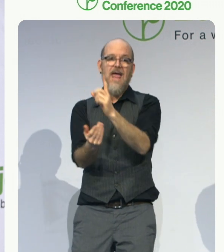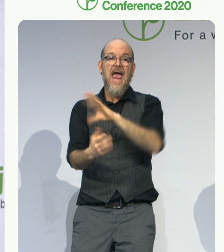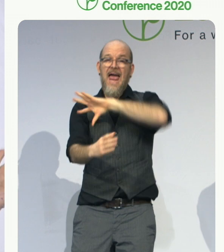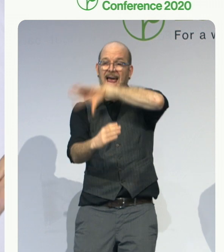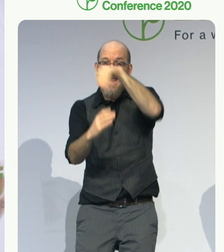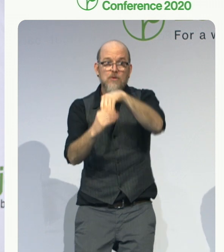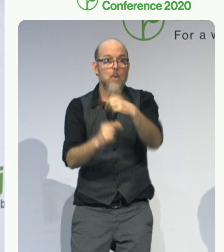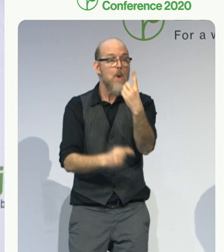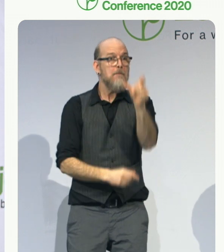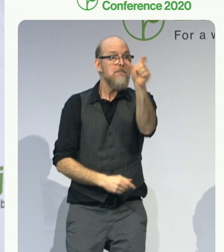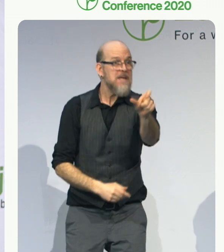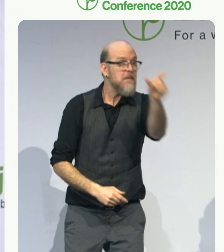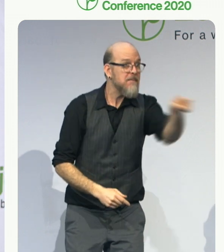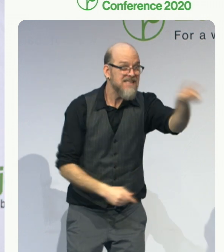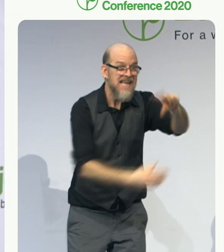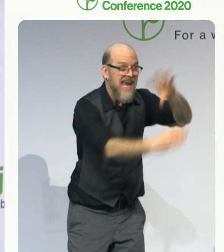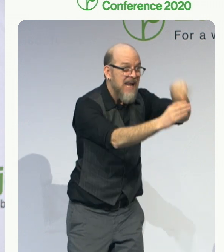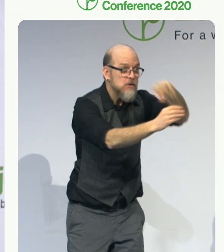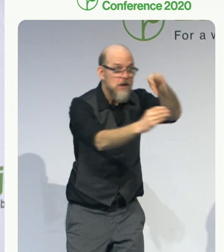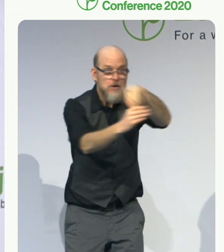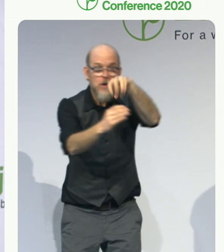and I completely agree with that.